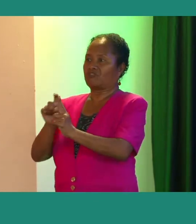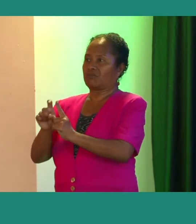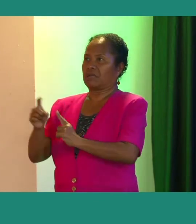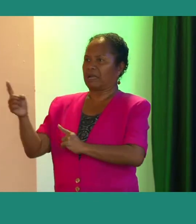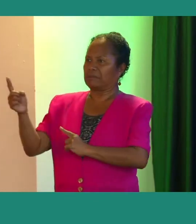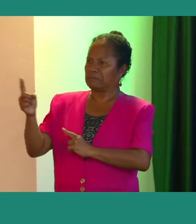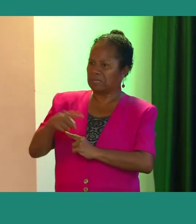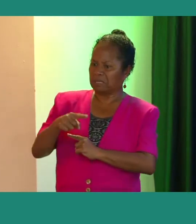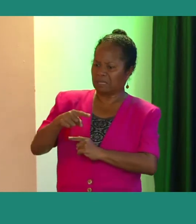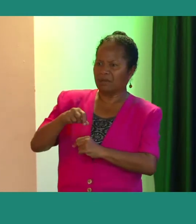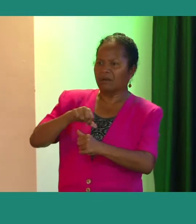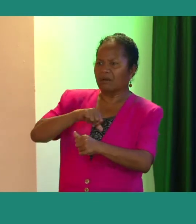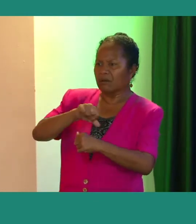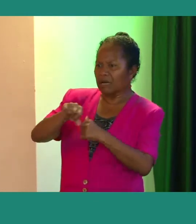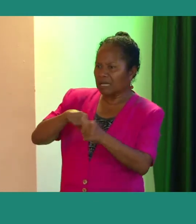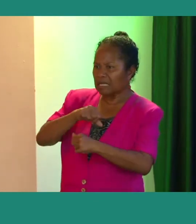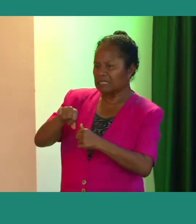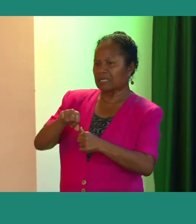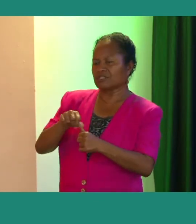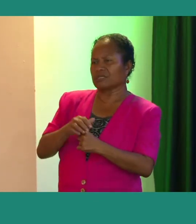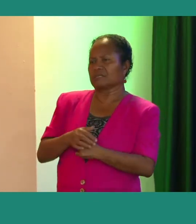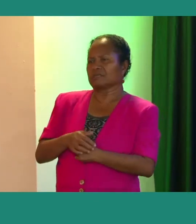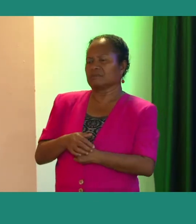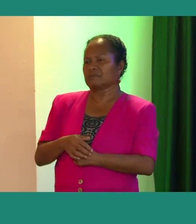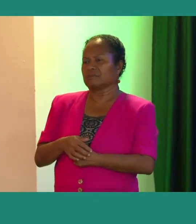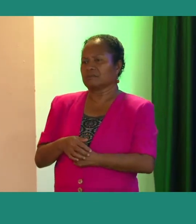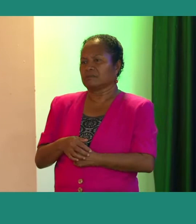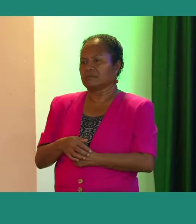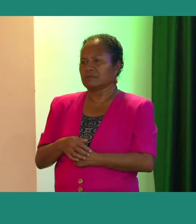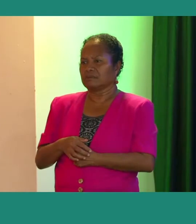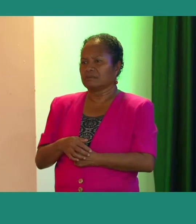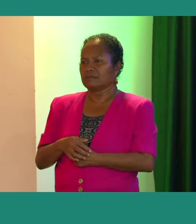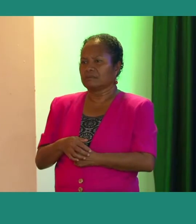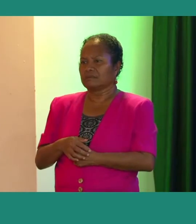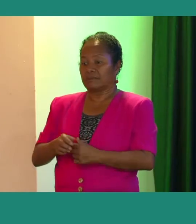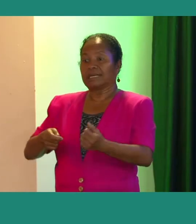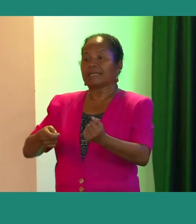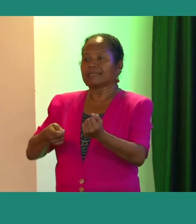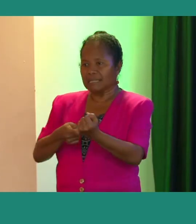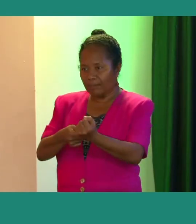those organisational norms are also supporting